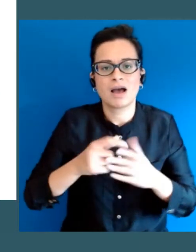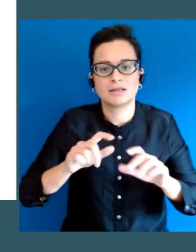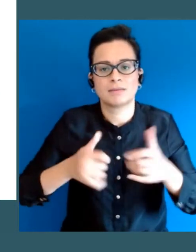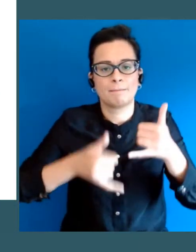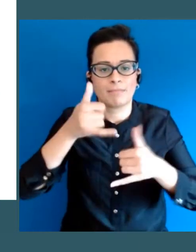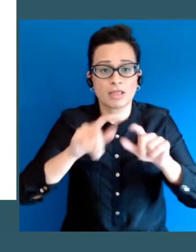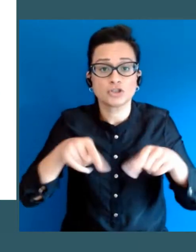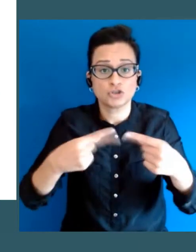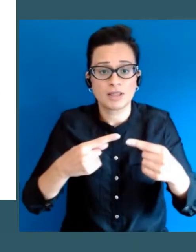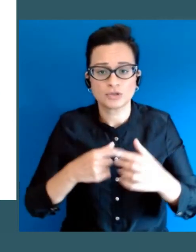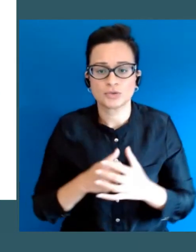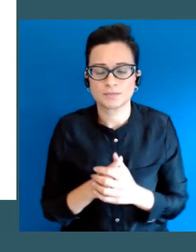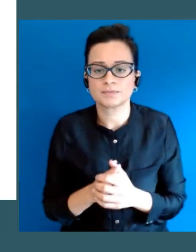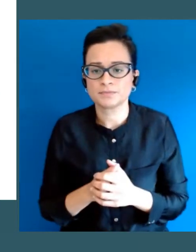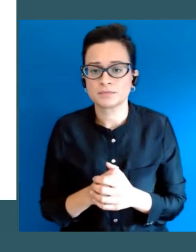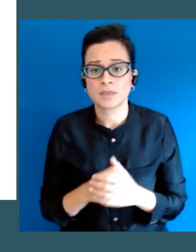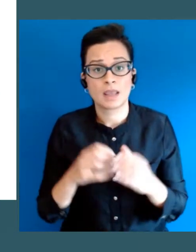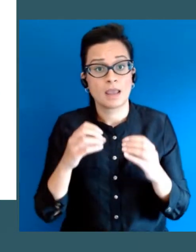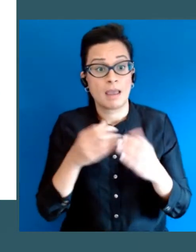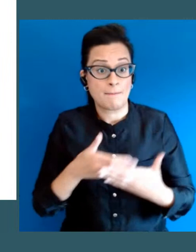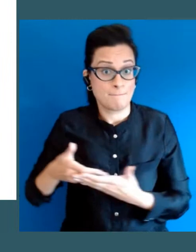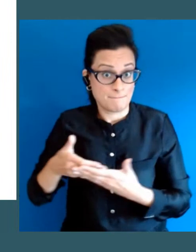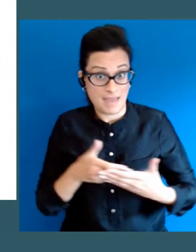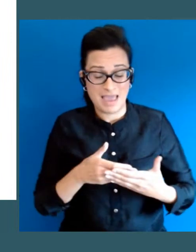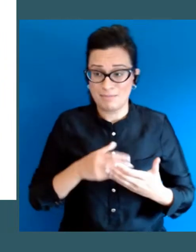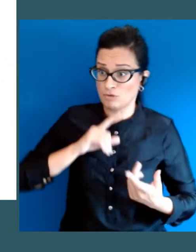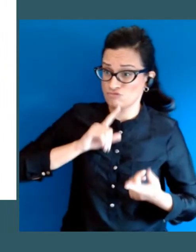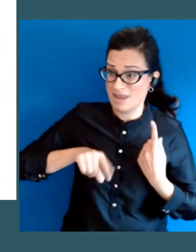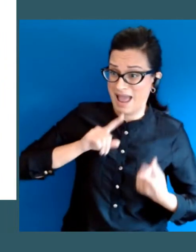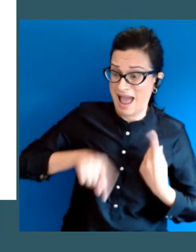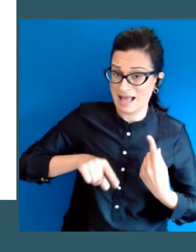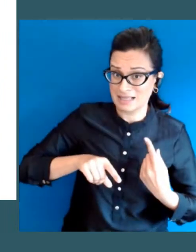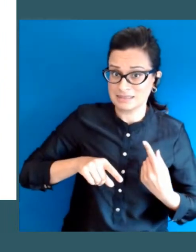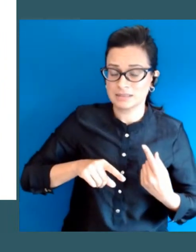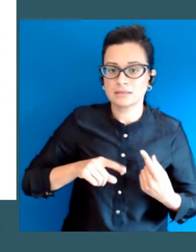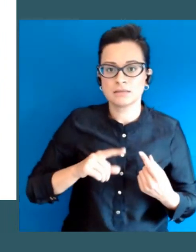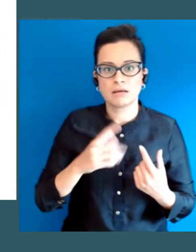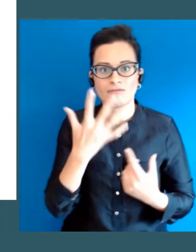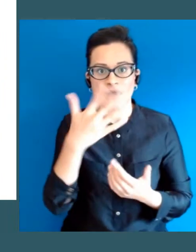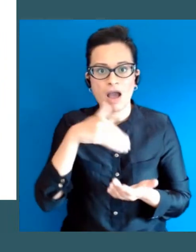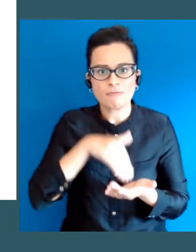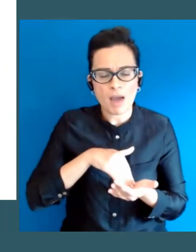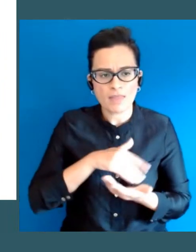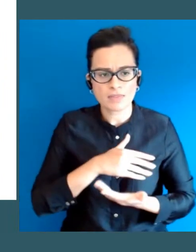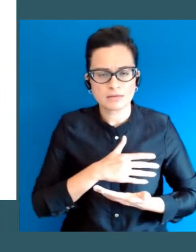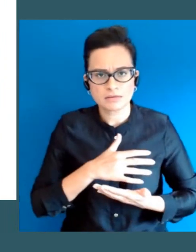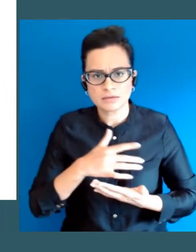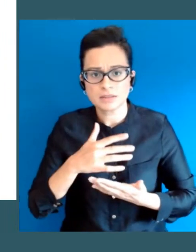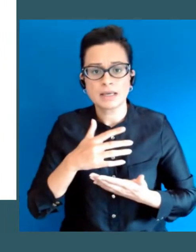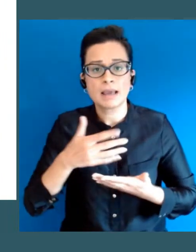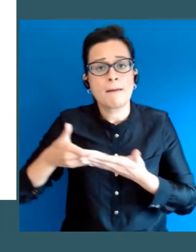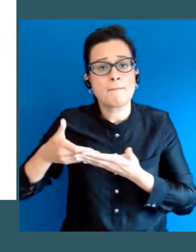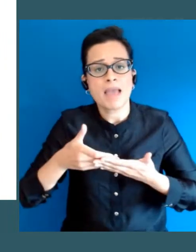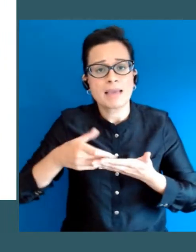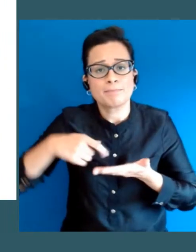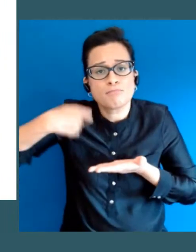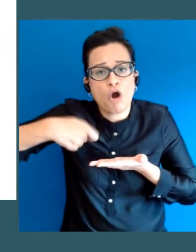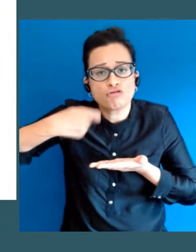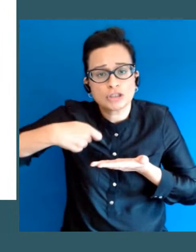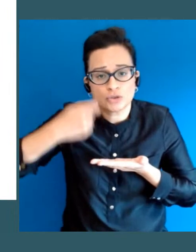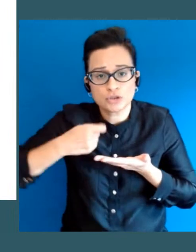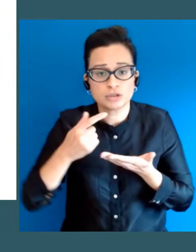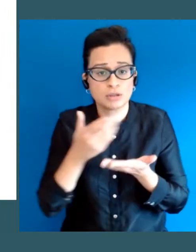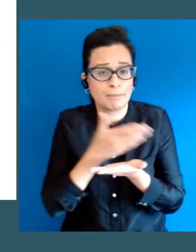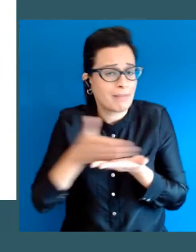So he reacted to the milk challenge. However, at 5 months of age, he had some baby porridge. They were plain oats made